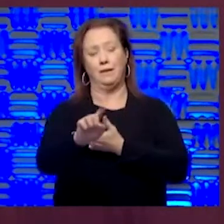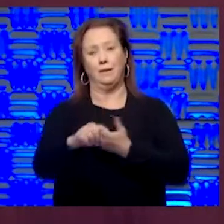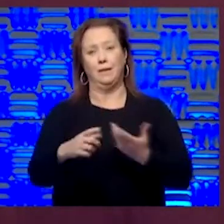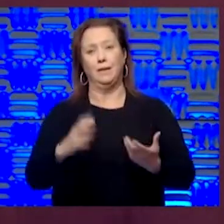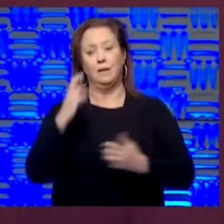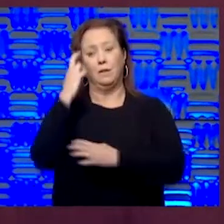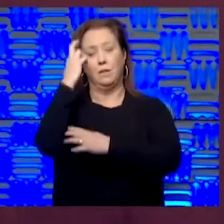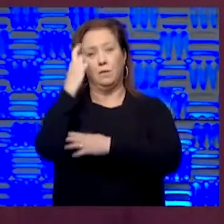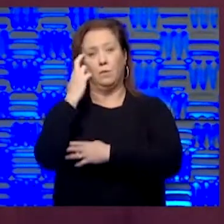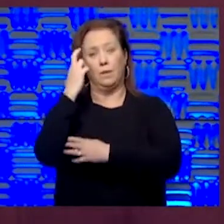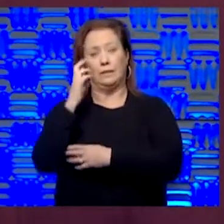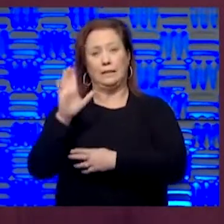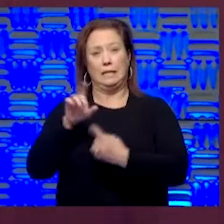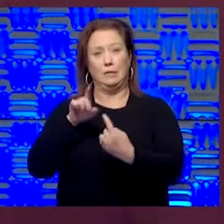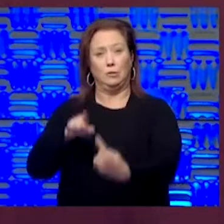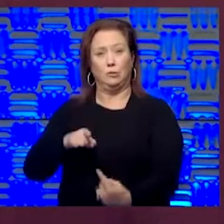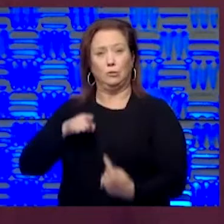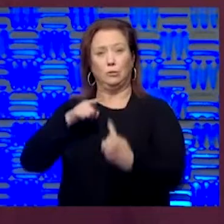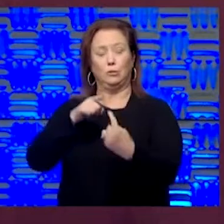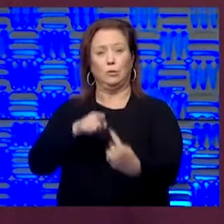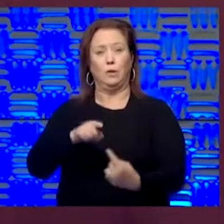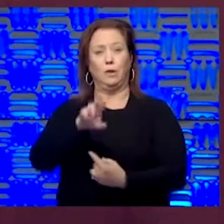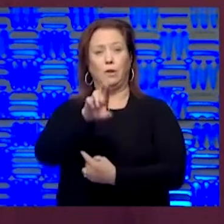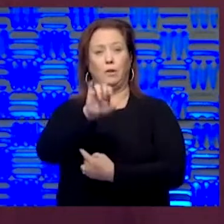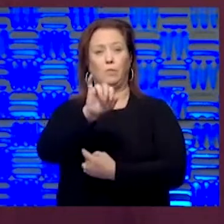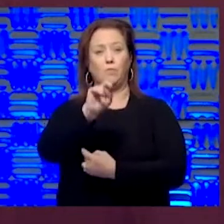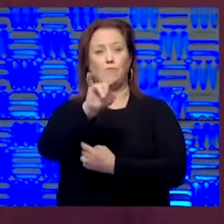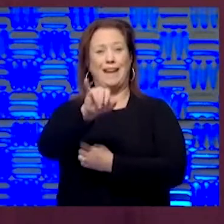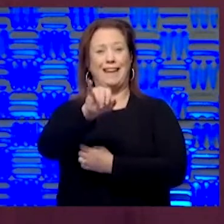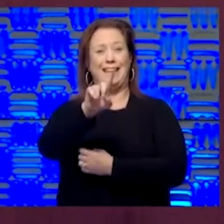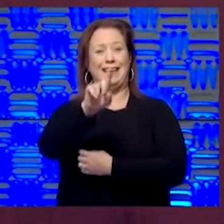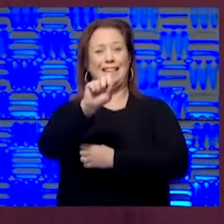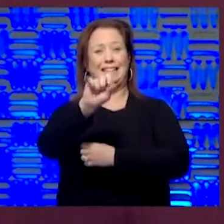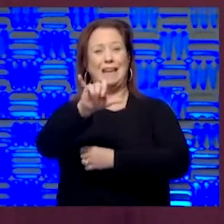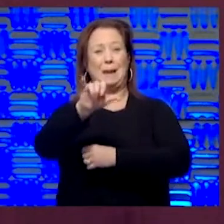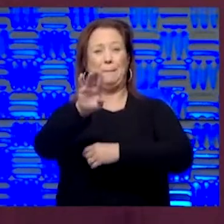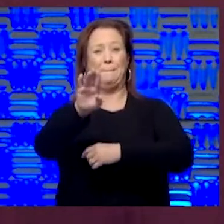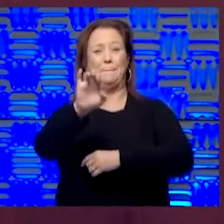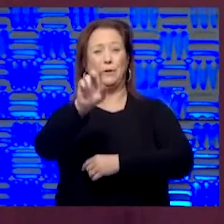that they're struggling. Rainy day books. I'm a rainy day books guy. Great.